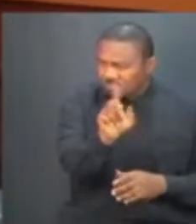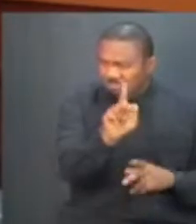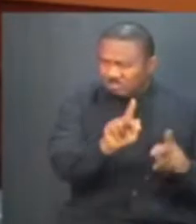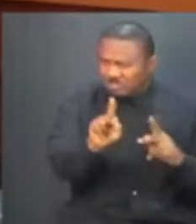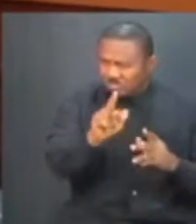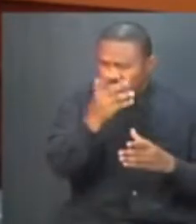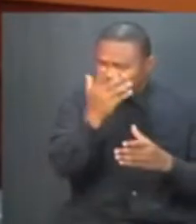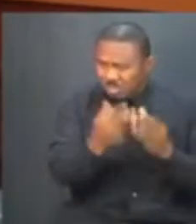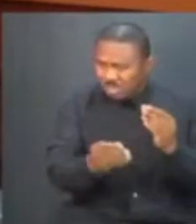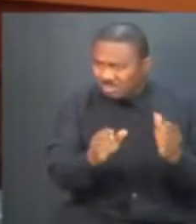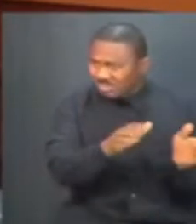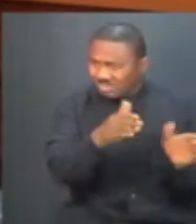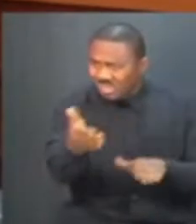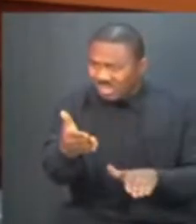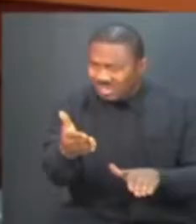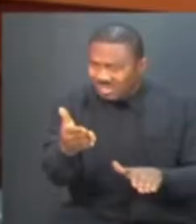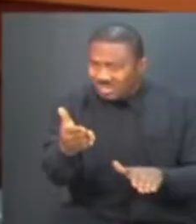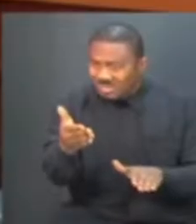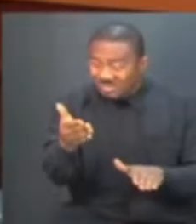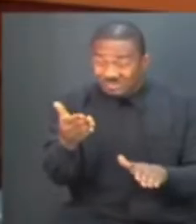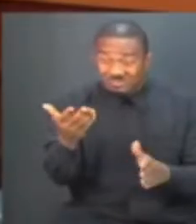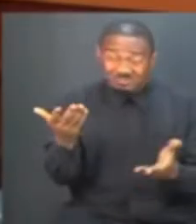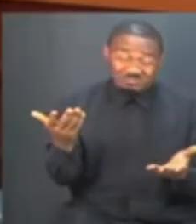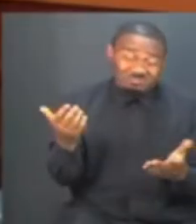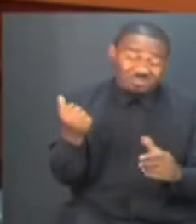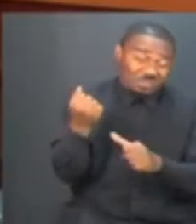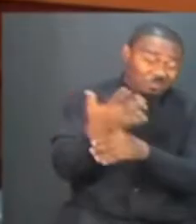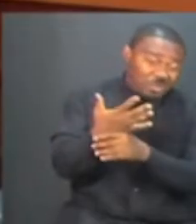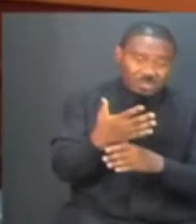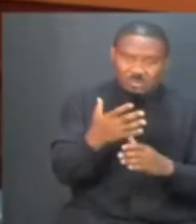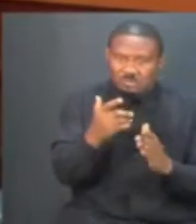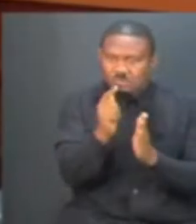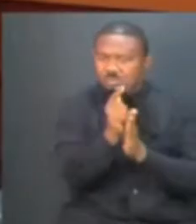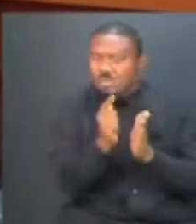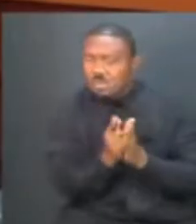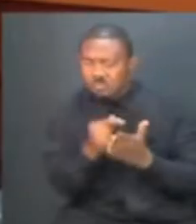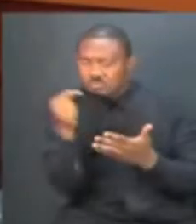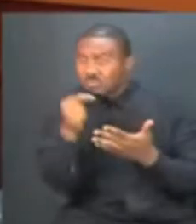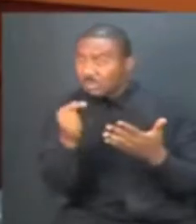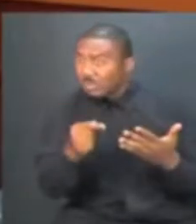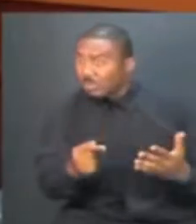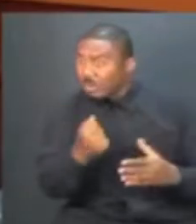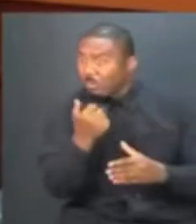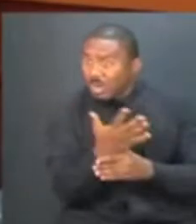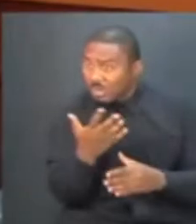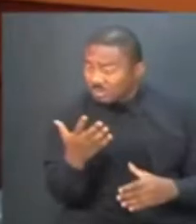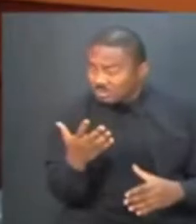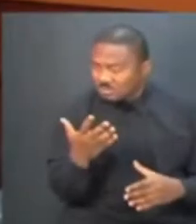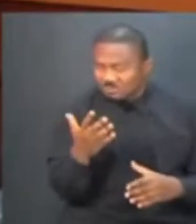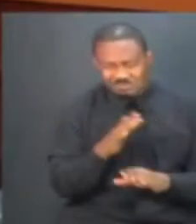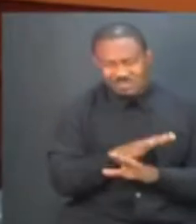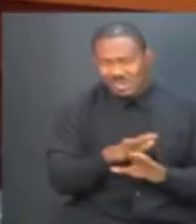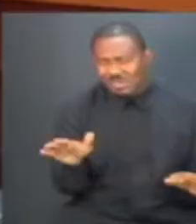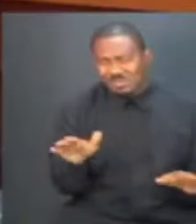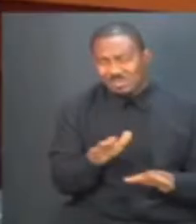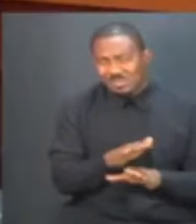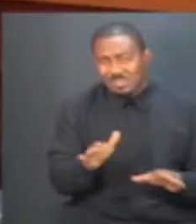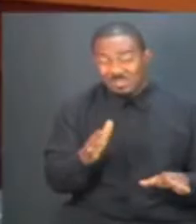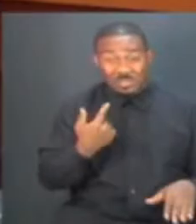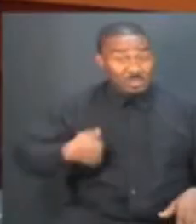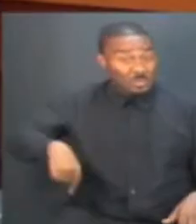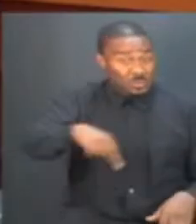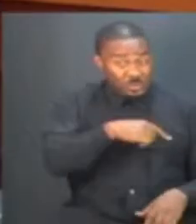again because of non-compliance with basic safety rules. Together, we can build a culture